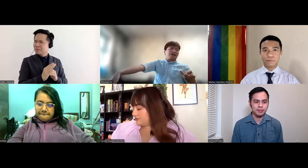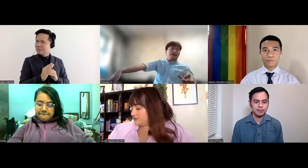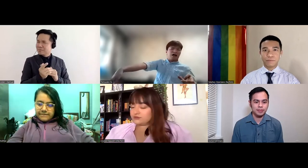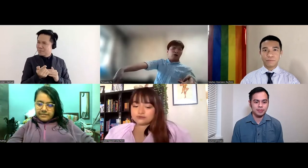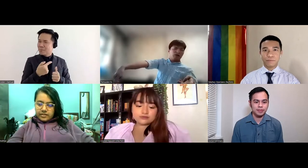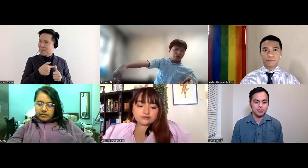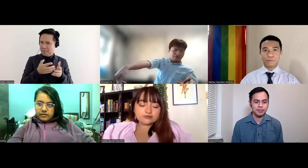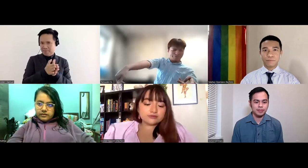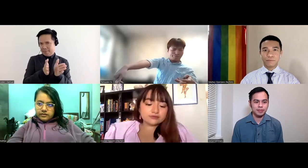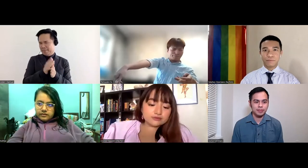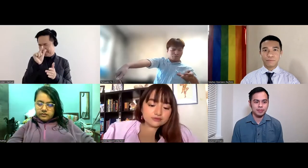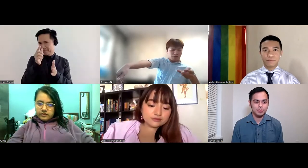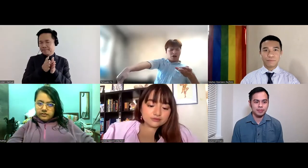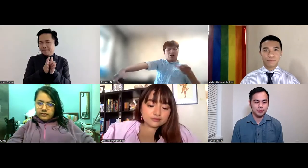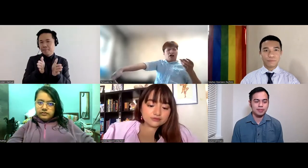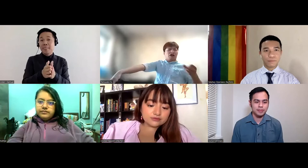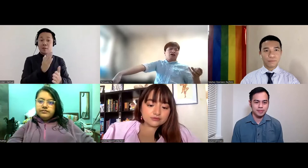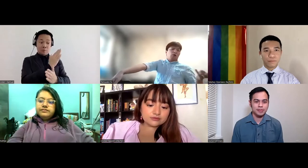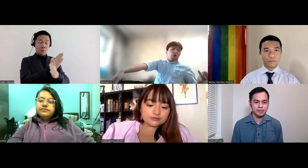children with disability